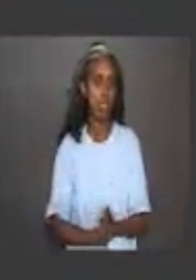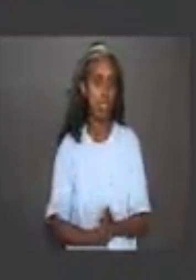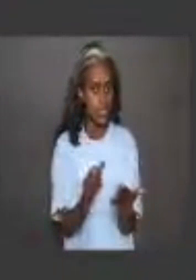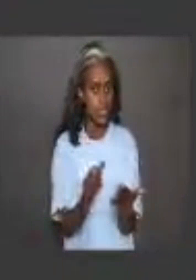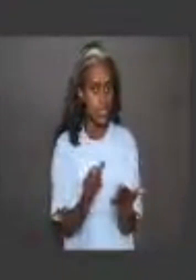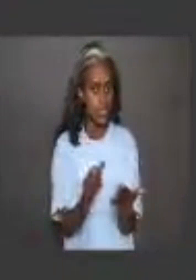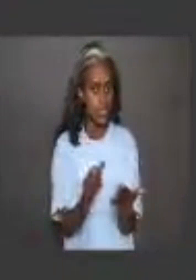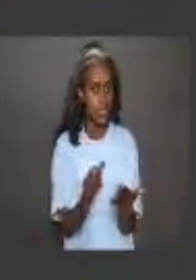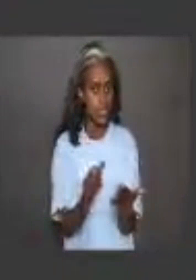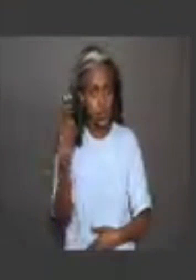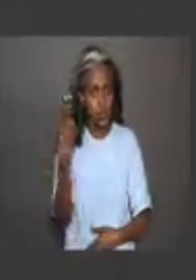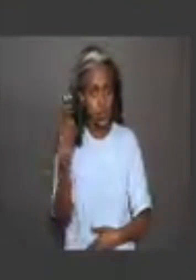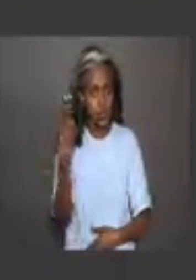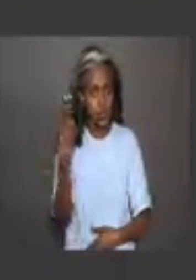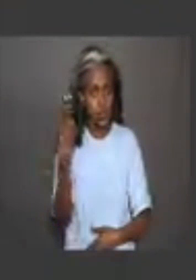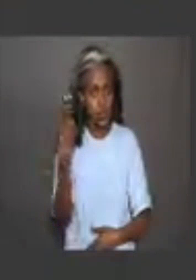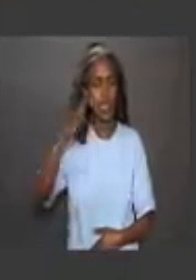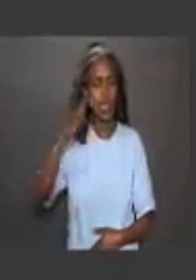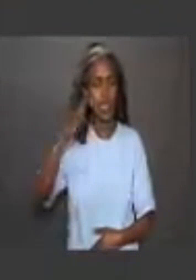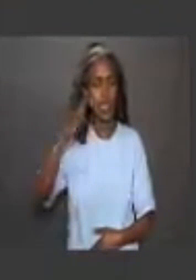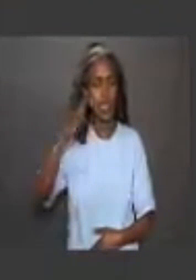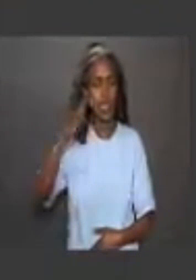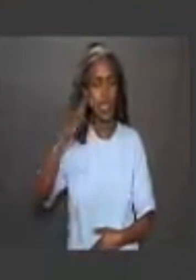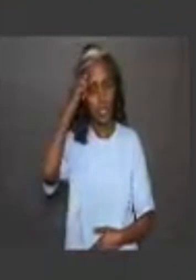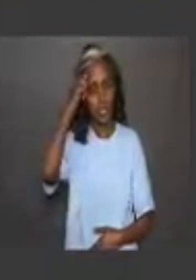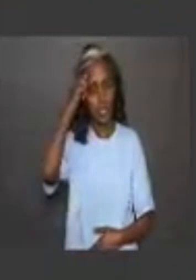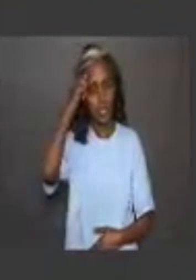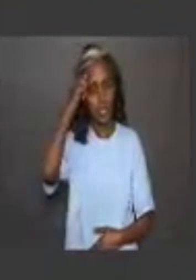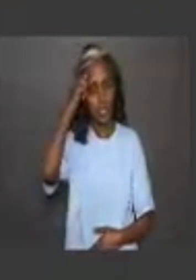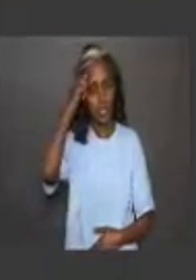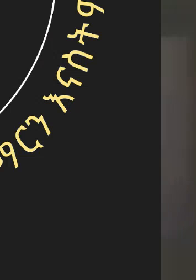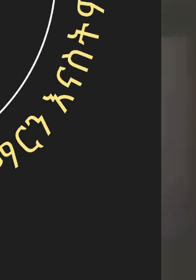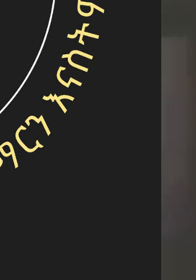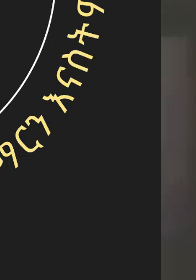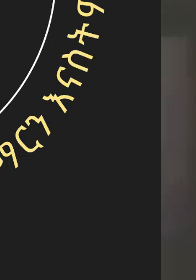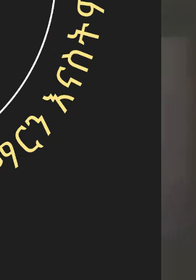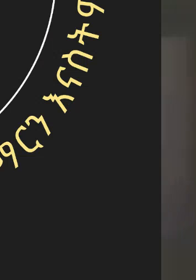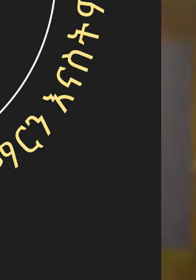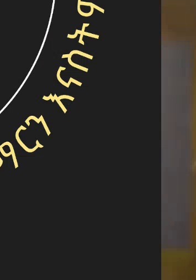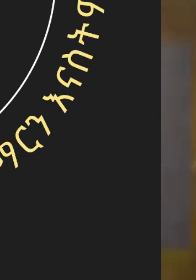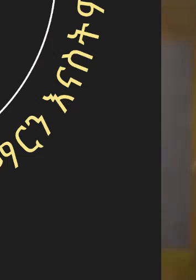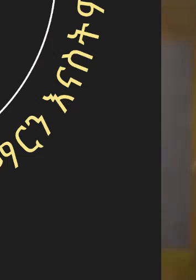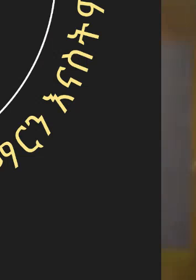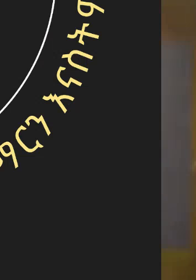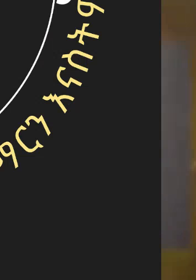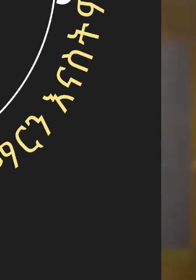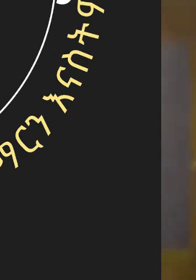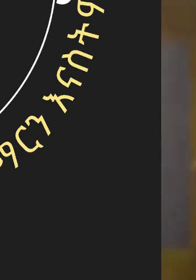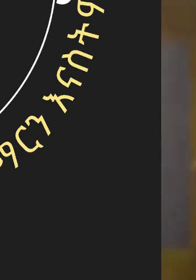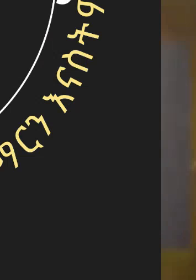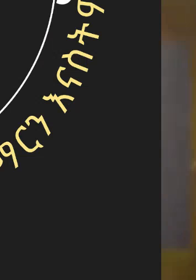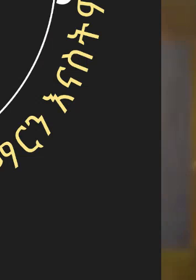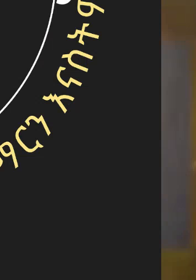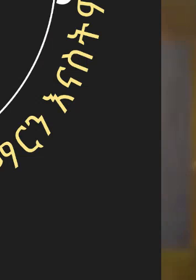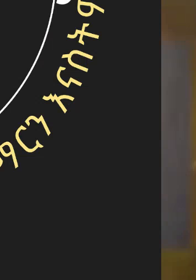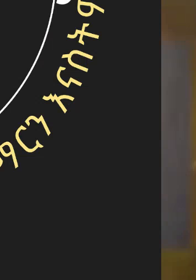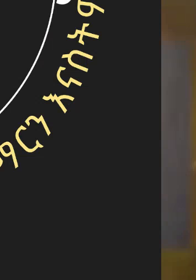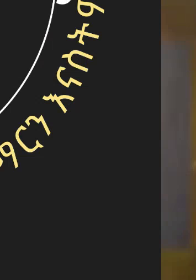the remainder theorem to verify your answer. You may get started right away.